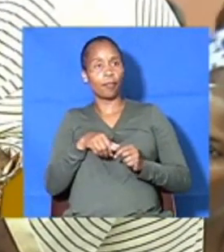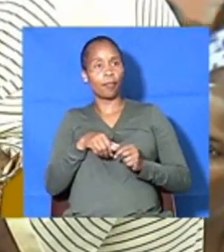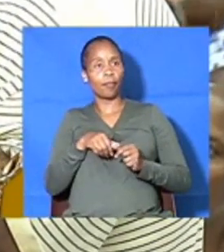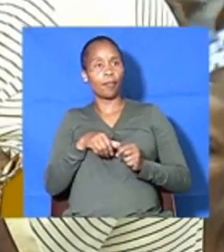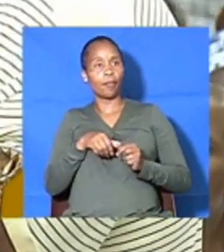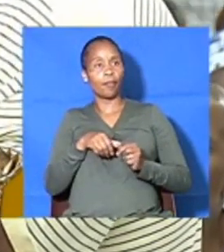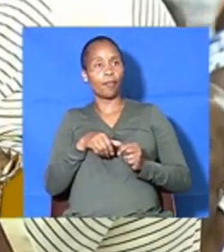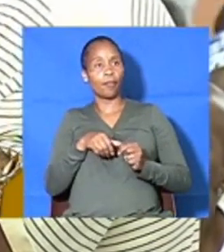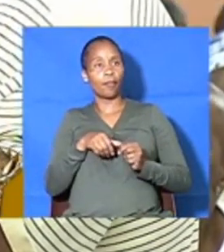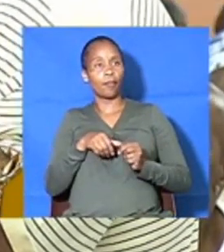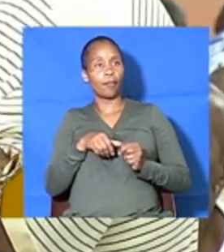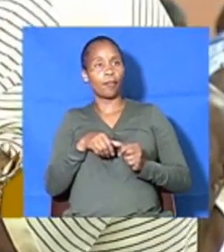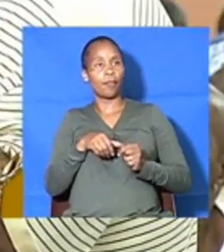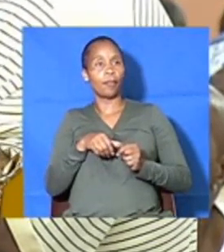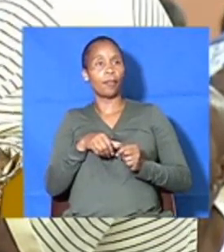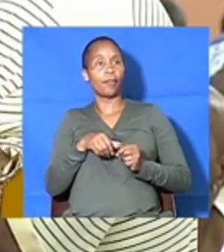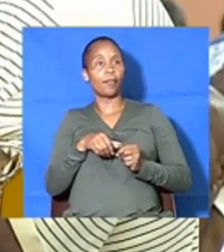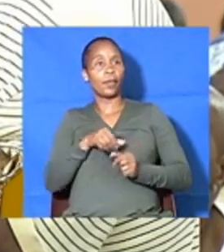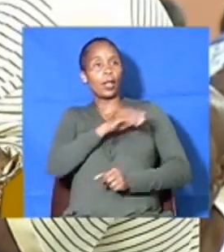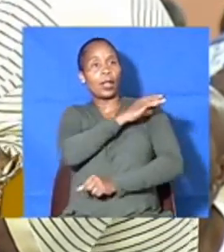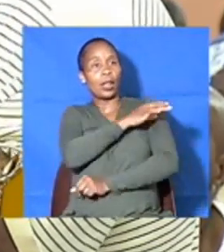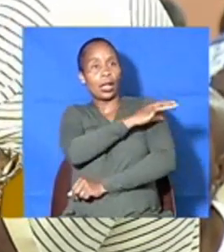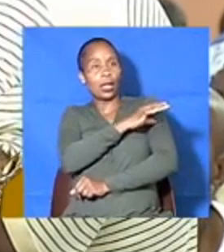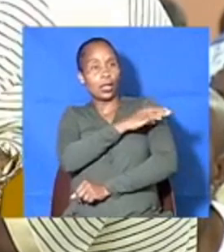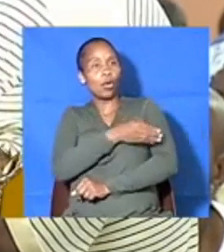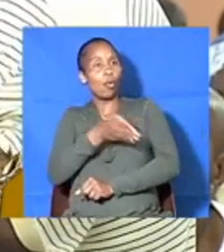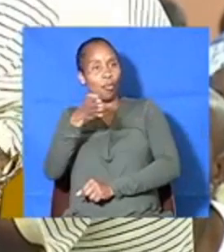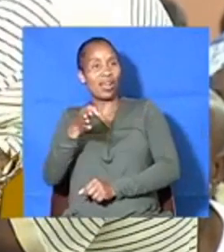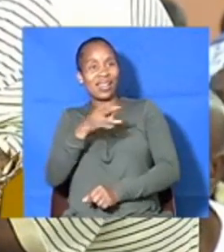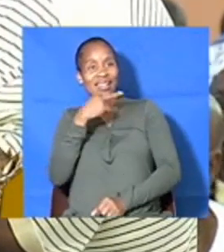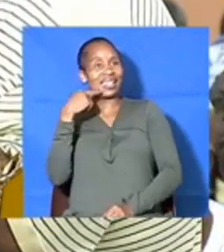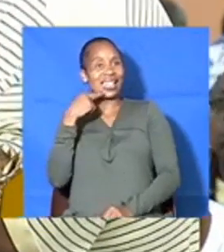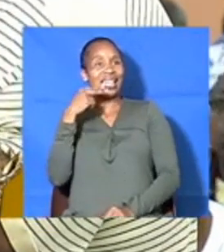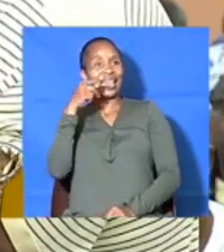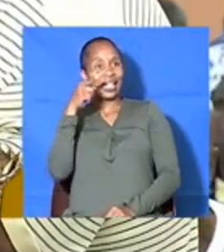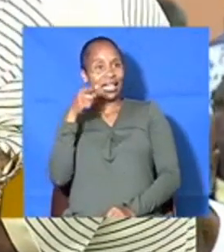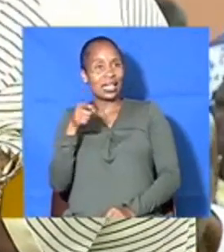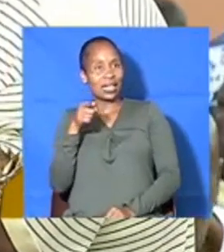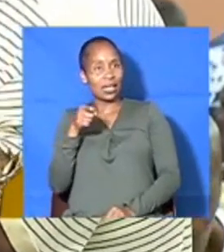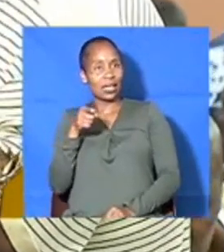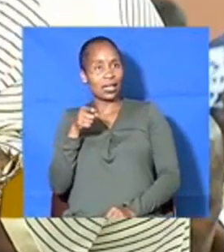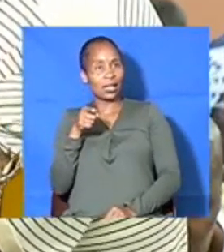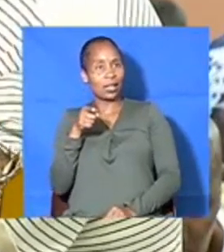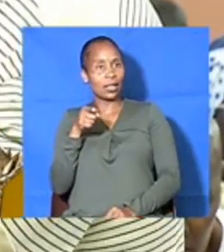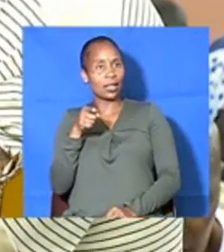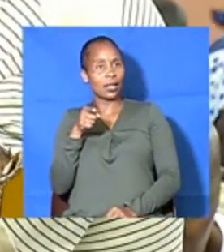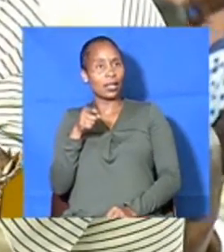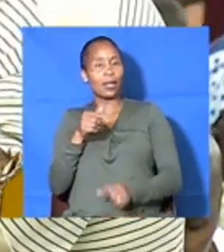wholeheartedly. And I'm prepared to be part of the insurance.